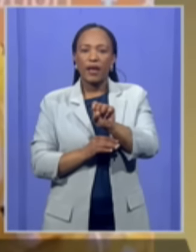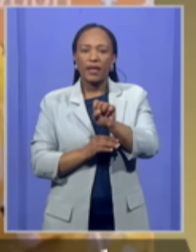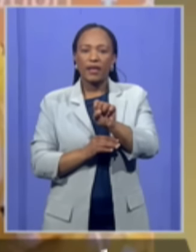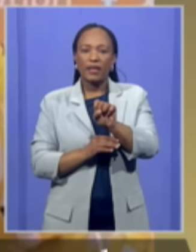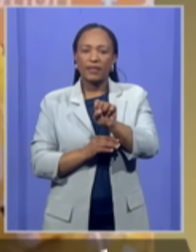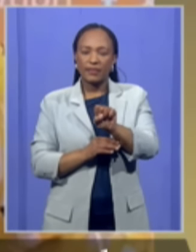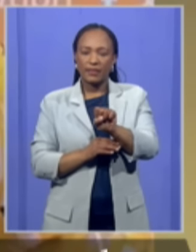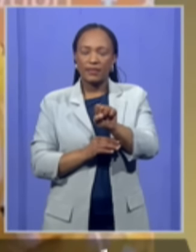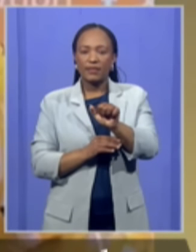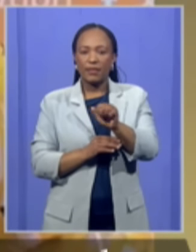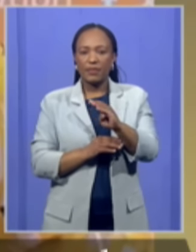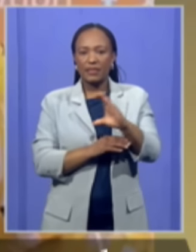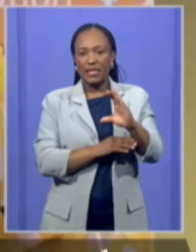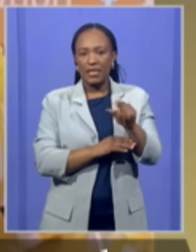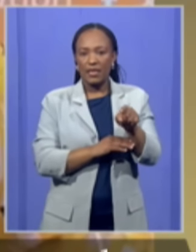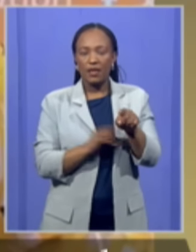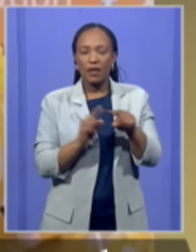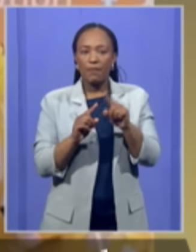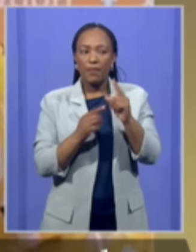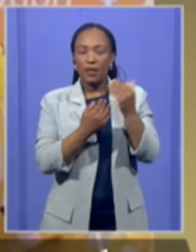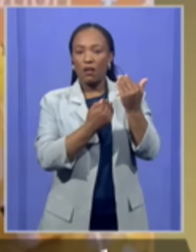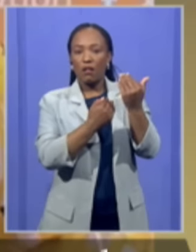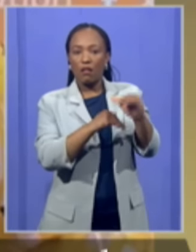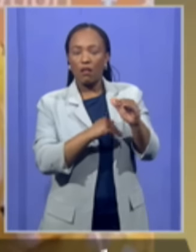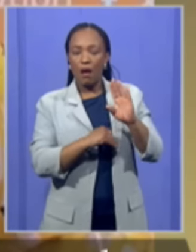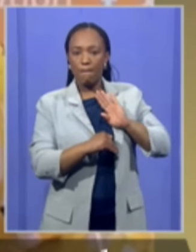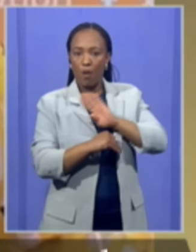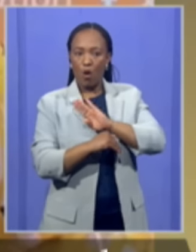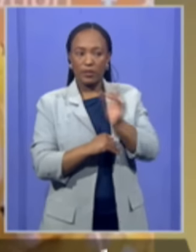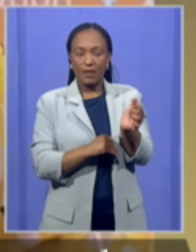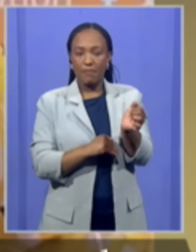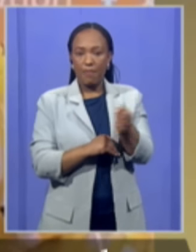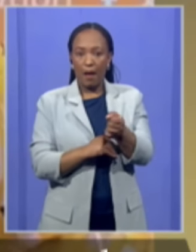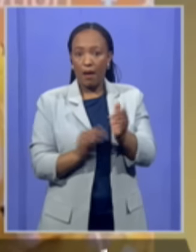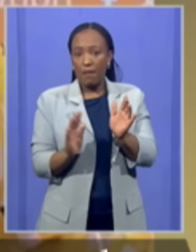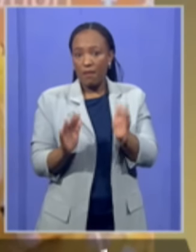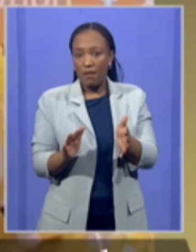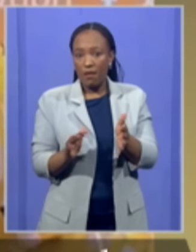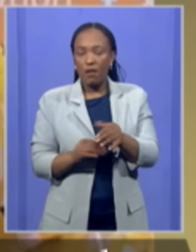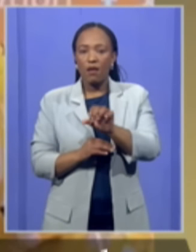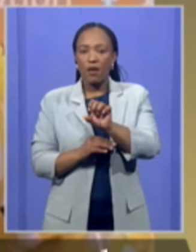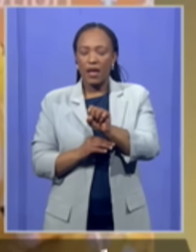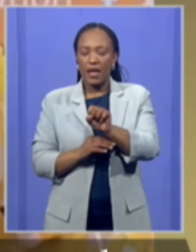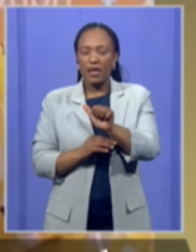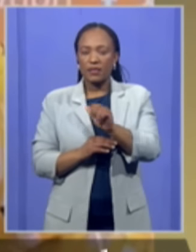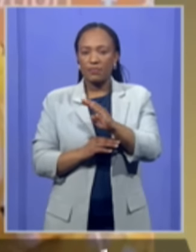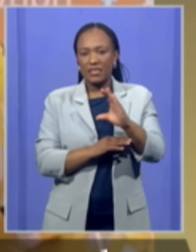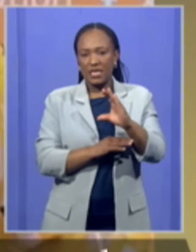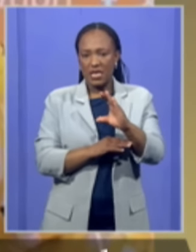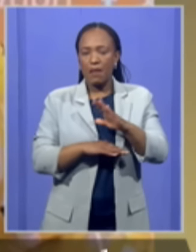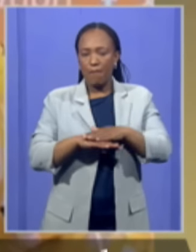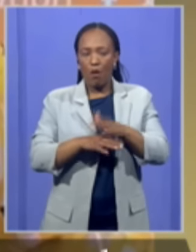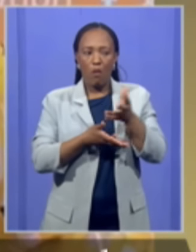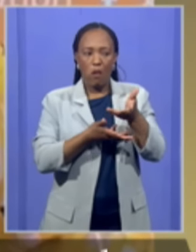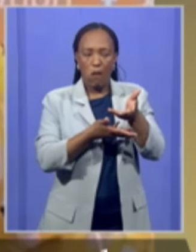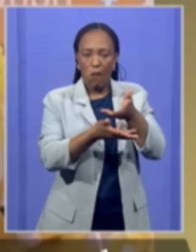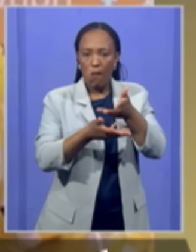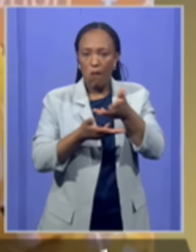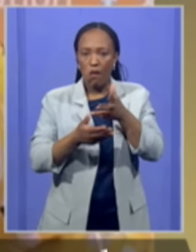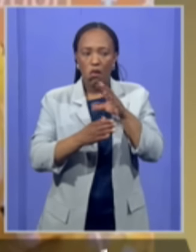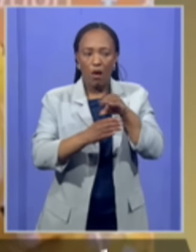be restricted to board appointments. More needs to be done by the SABC to engage the public more in content